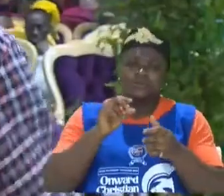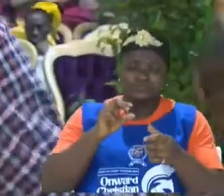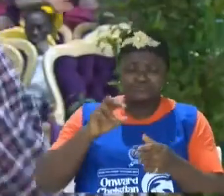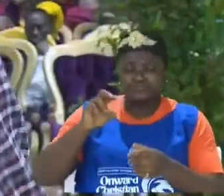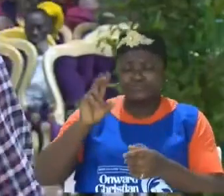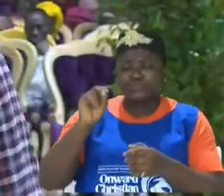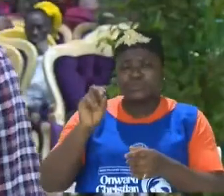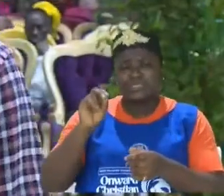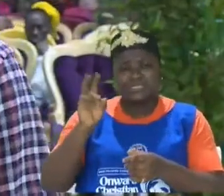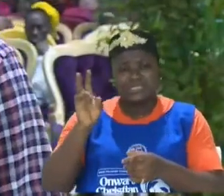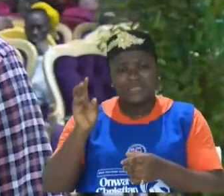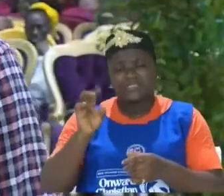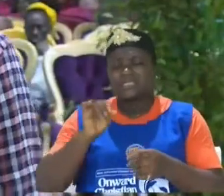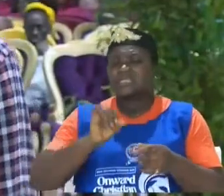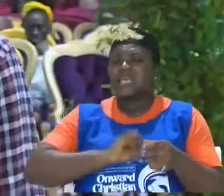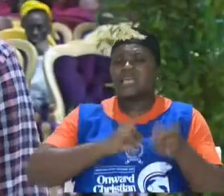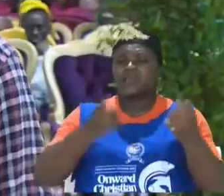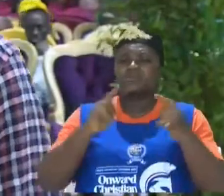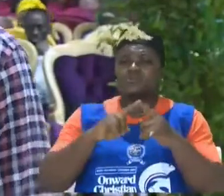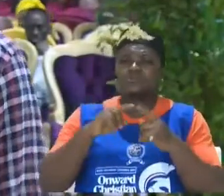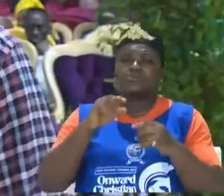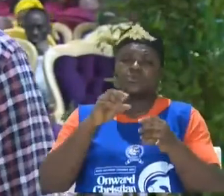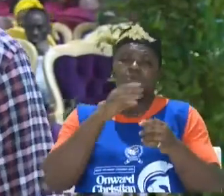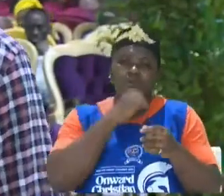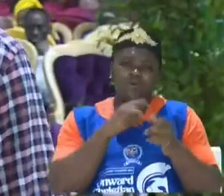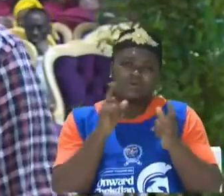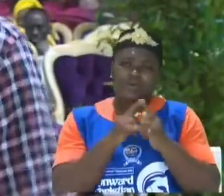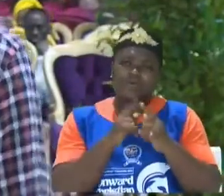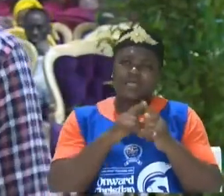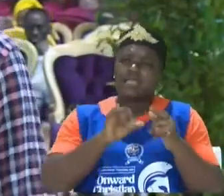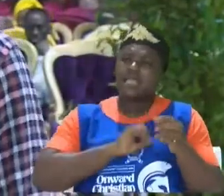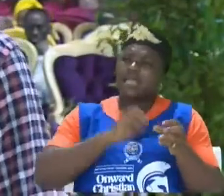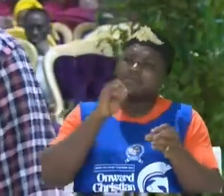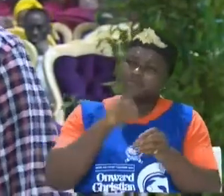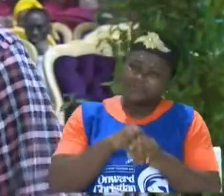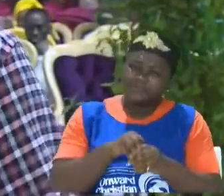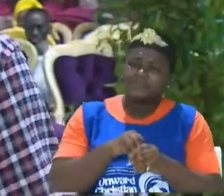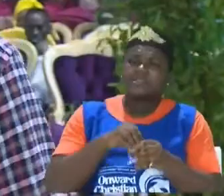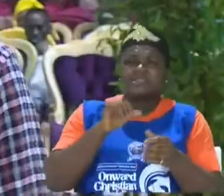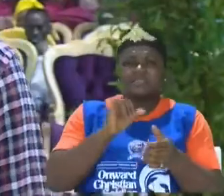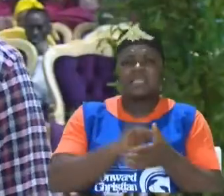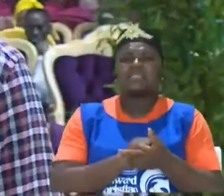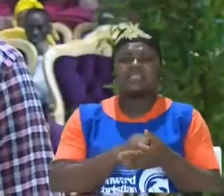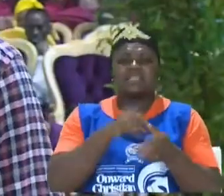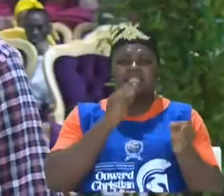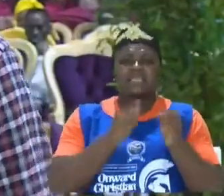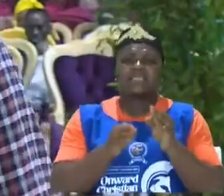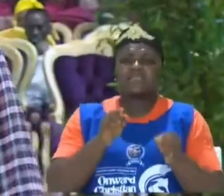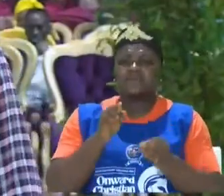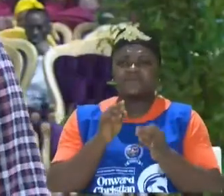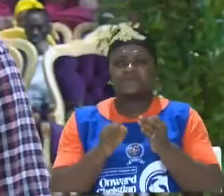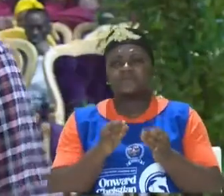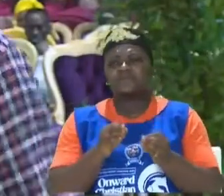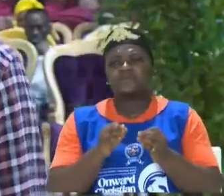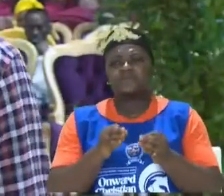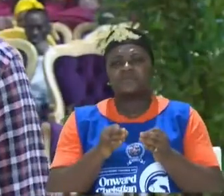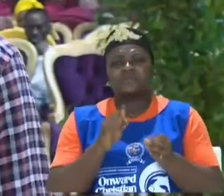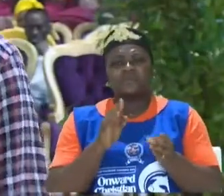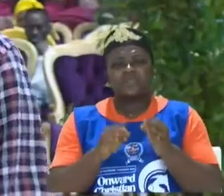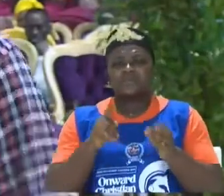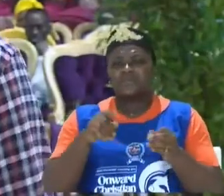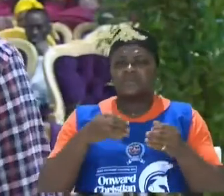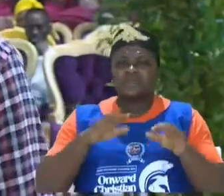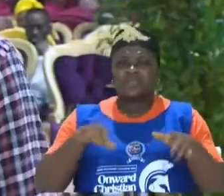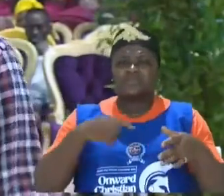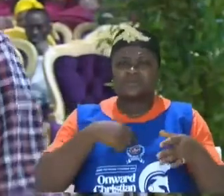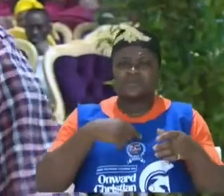the old arena and make a vow to God that if you give me a wife, because I suffer all manners of heartbreak, you give me a wife, I'm not